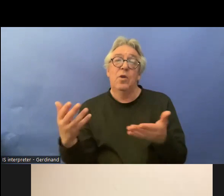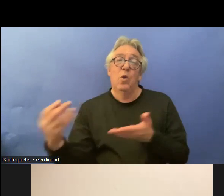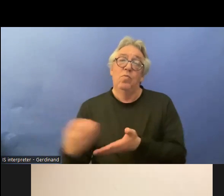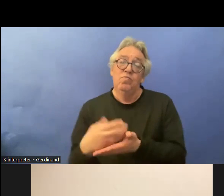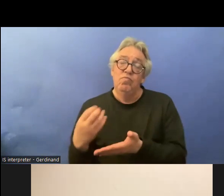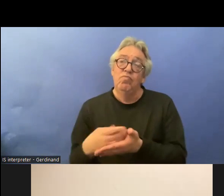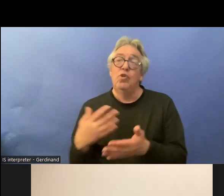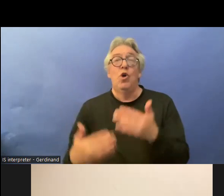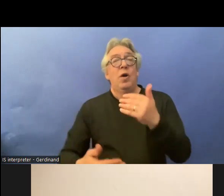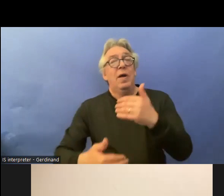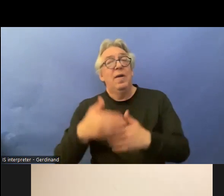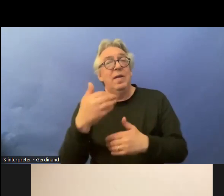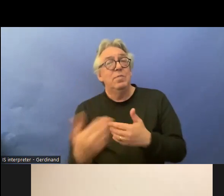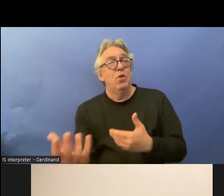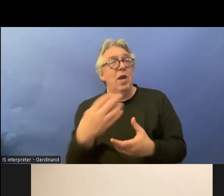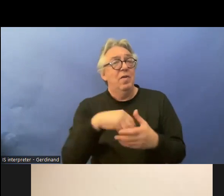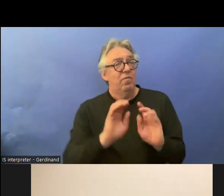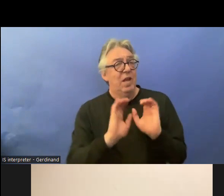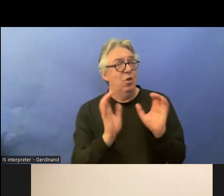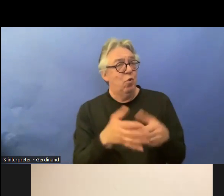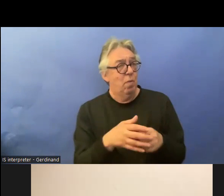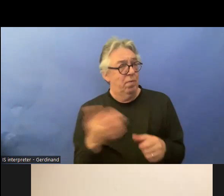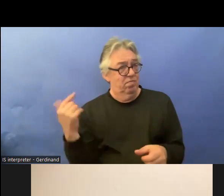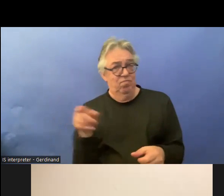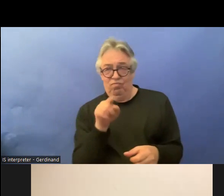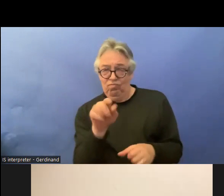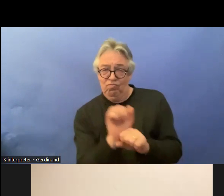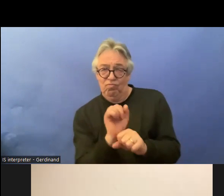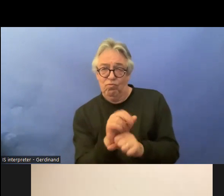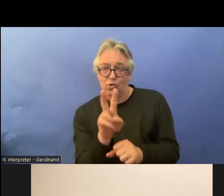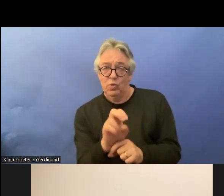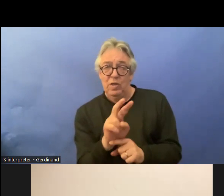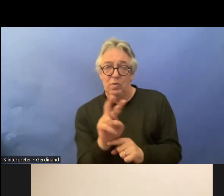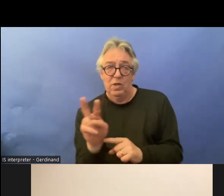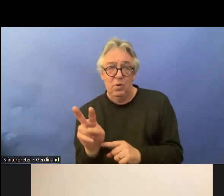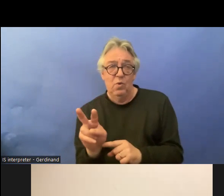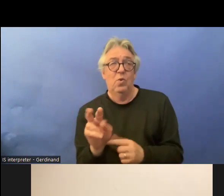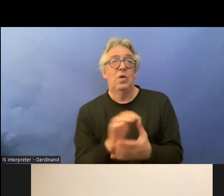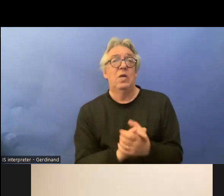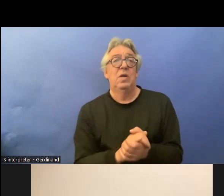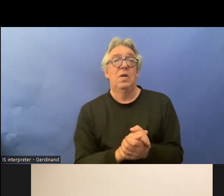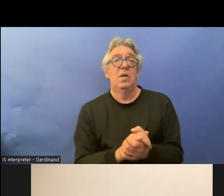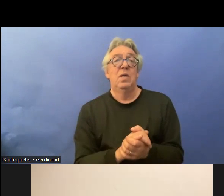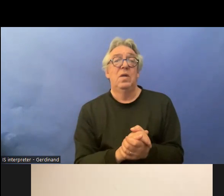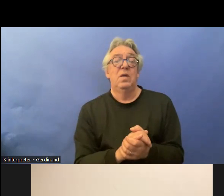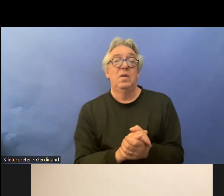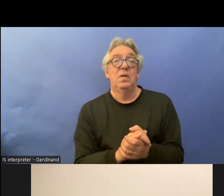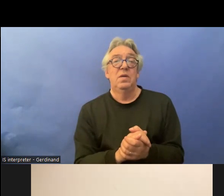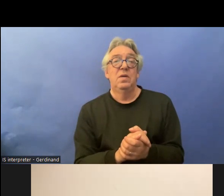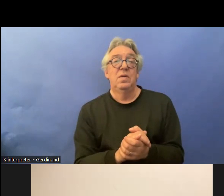disability inclusion group that you have done in 2022, and indeed also to hear